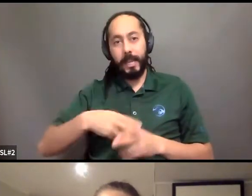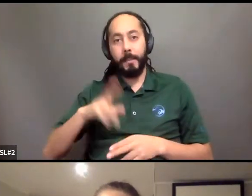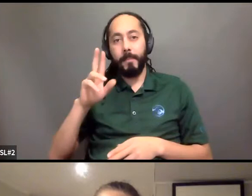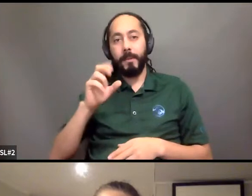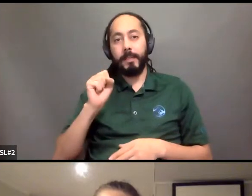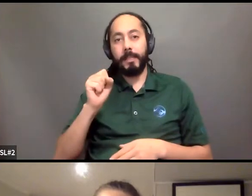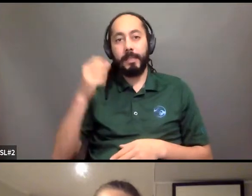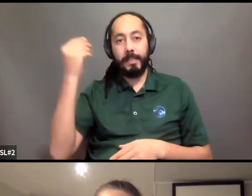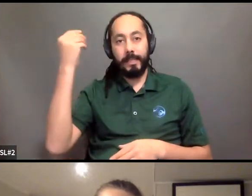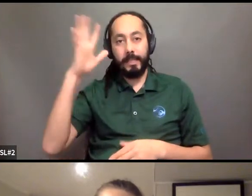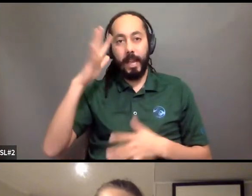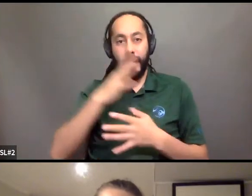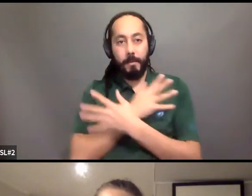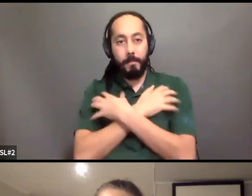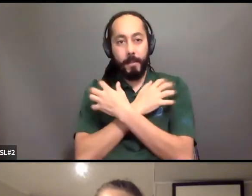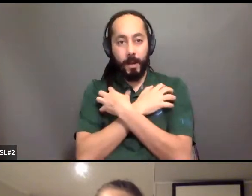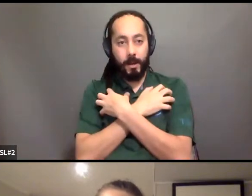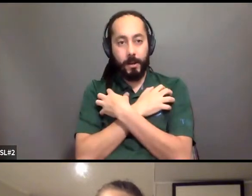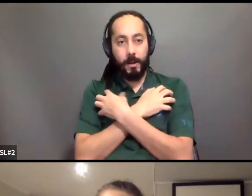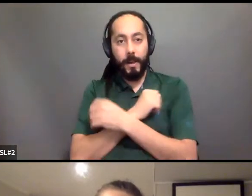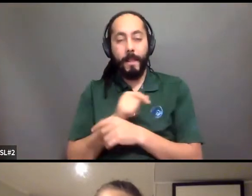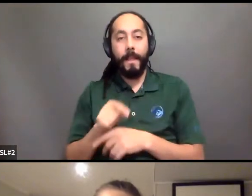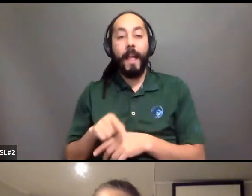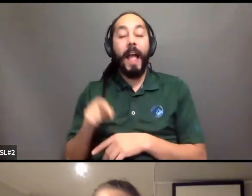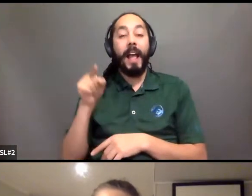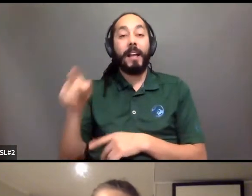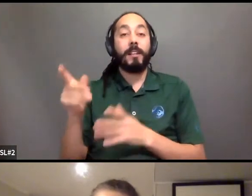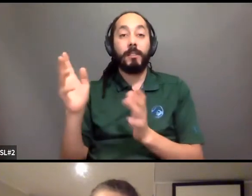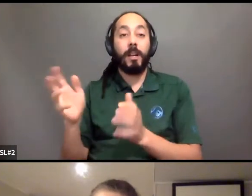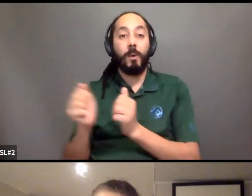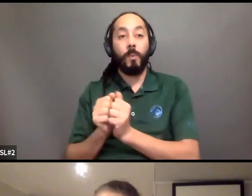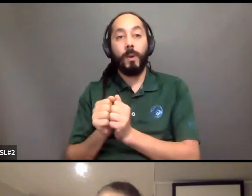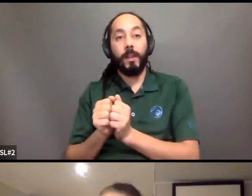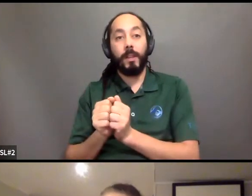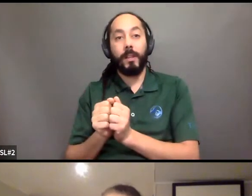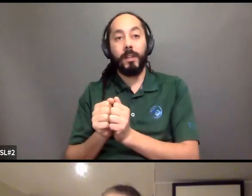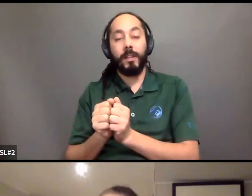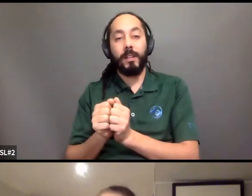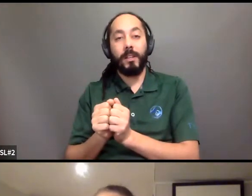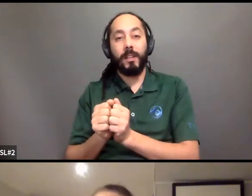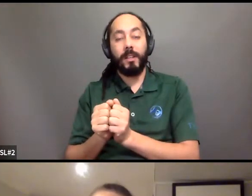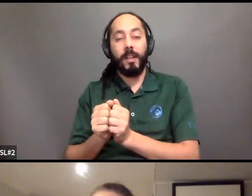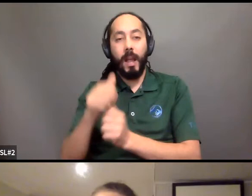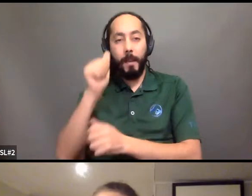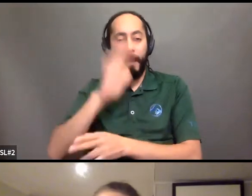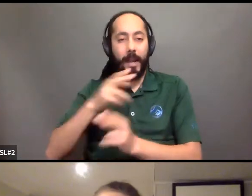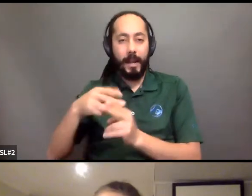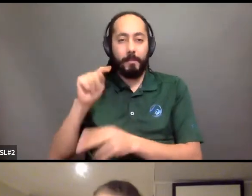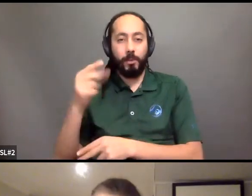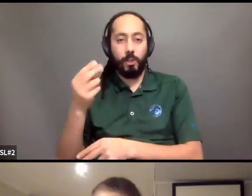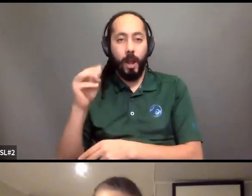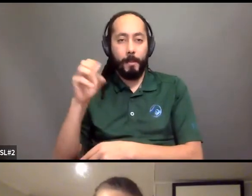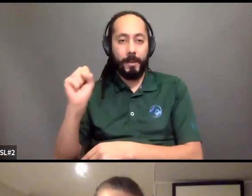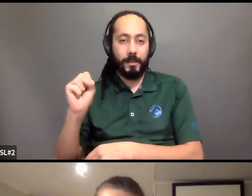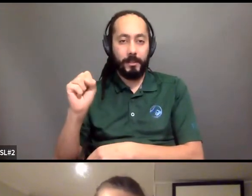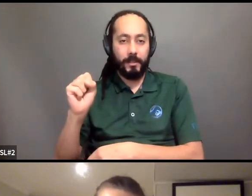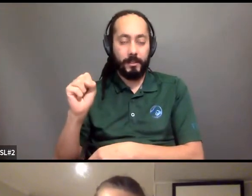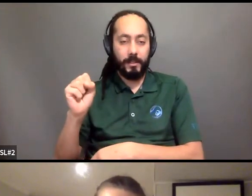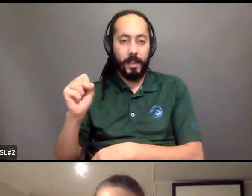Thomas Banyaka guy and he was a Hopi. He talked about the Hopi prophecy of the web in the sky,